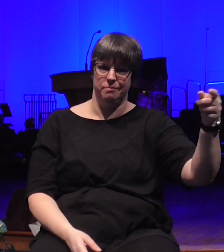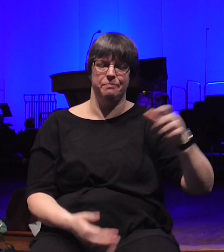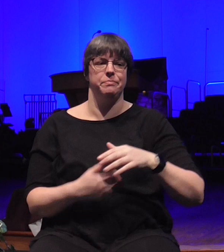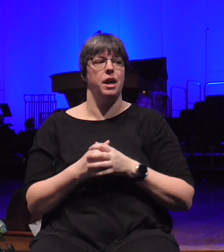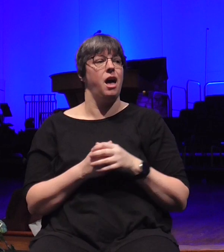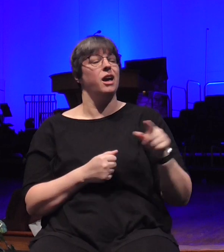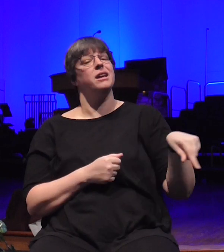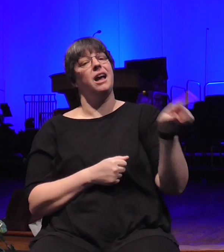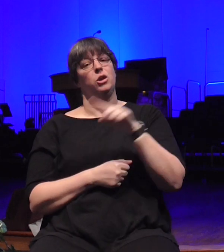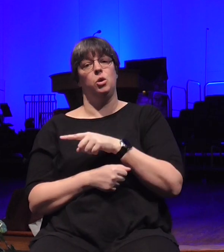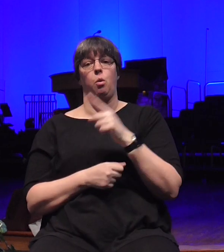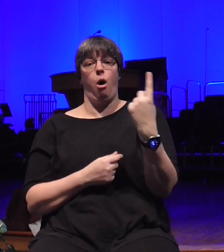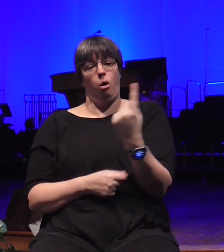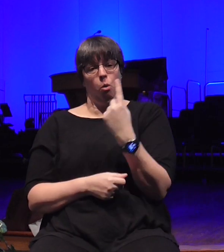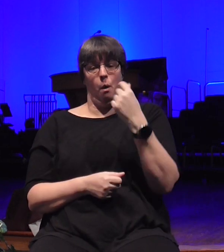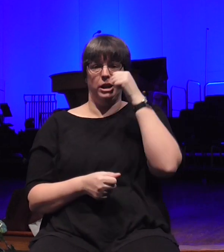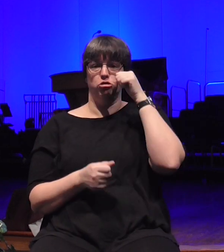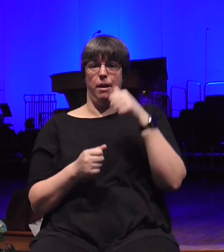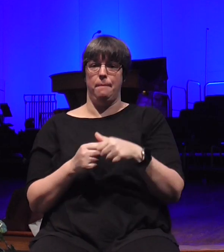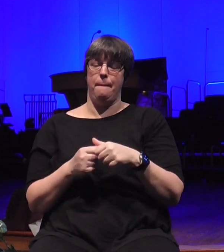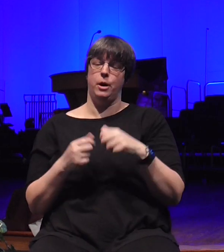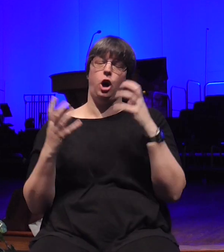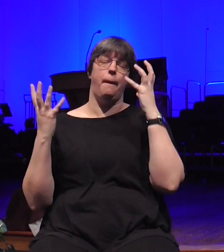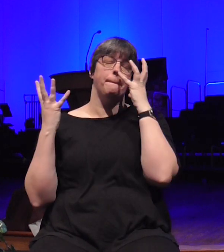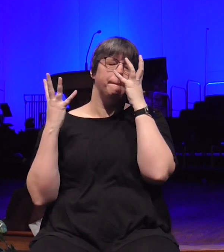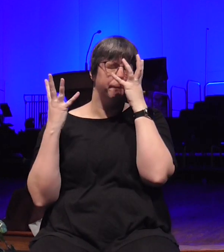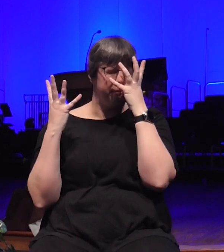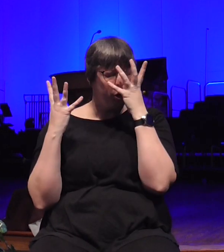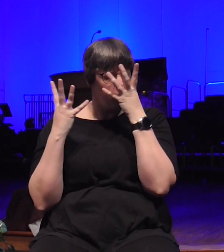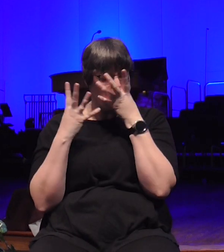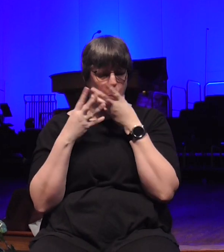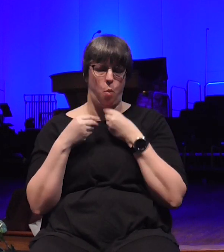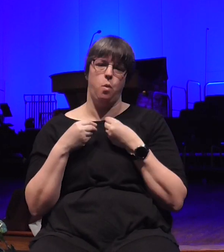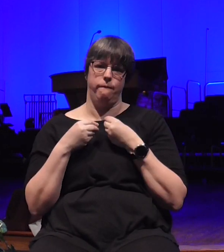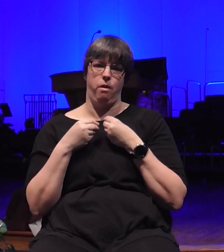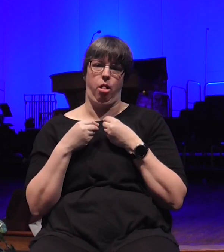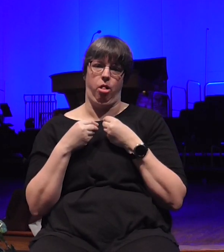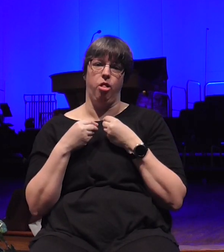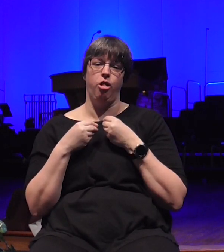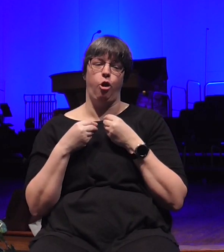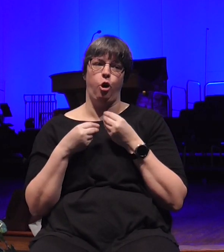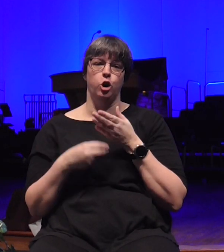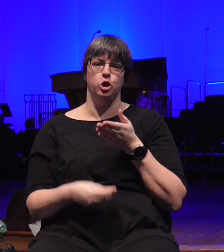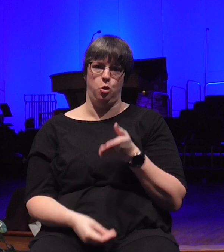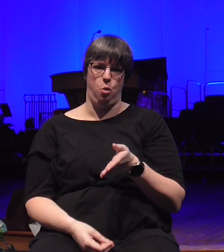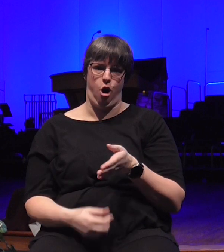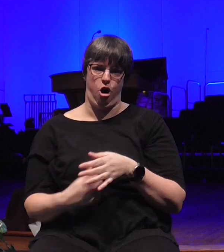remember how beautiful, magnificent, and precious you are.